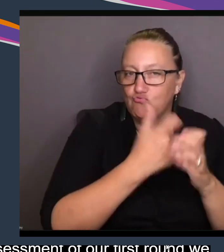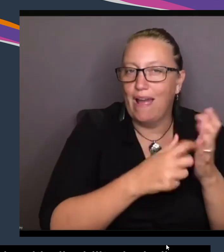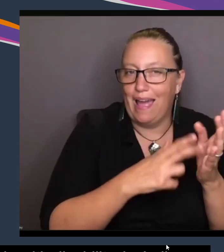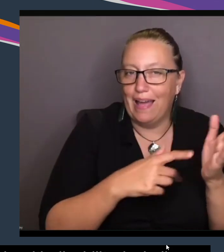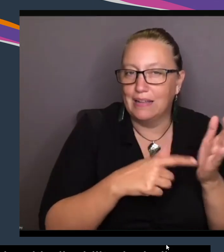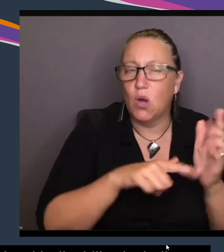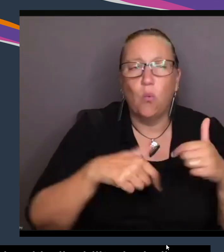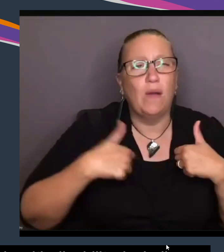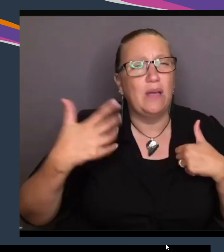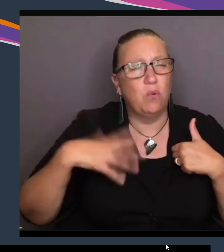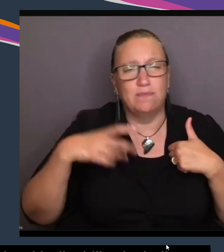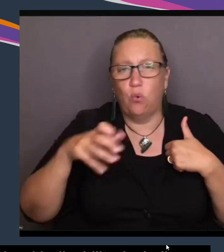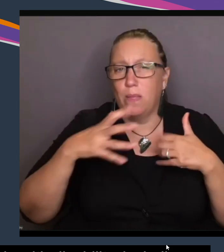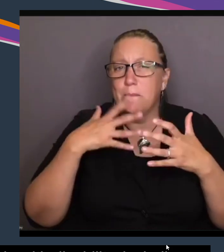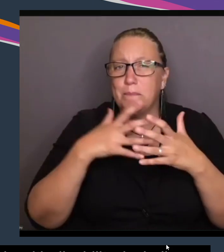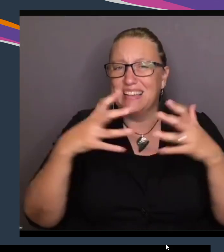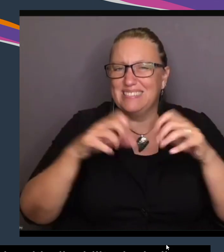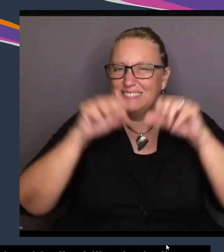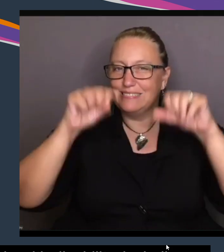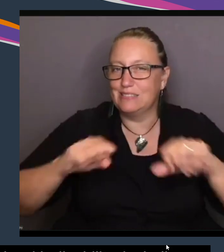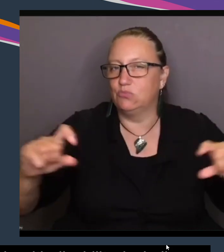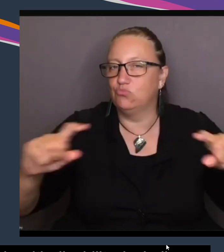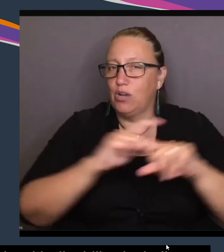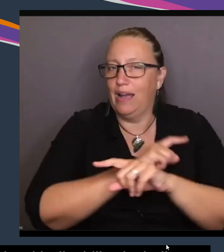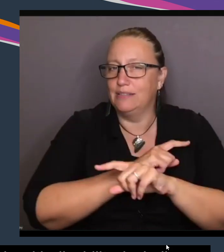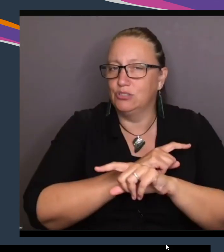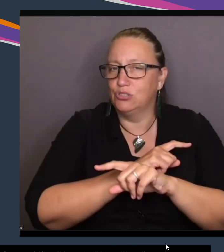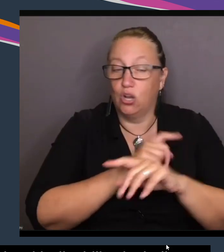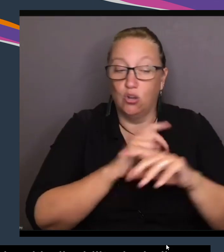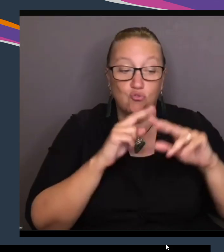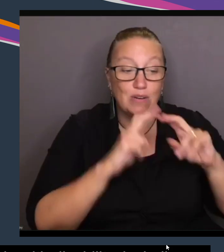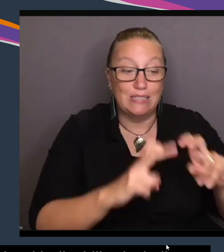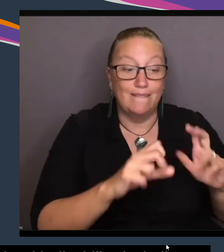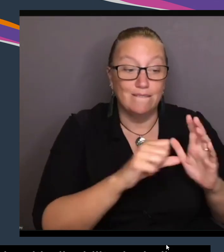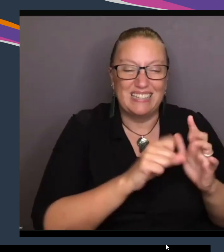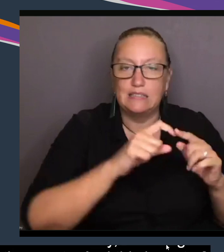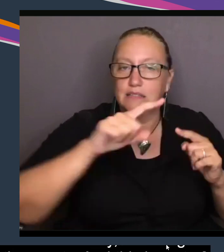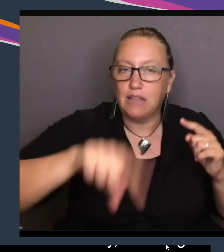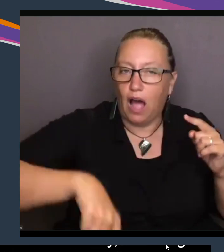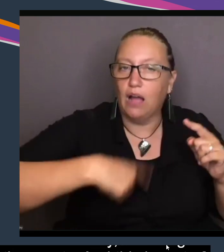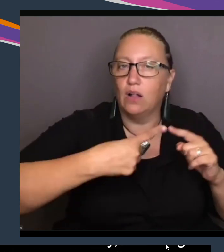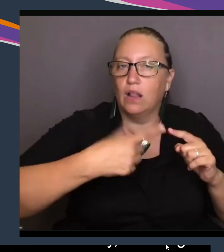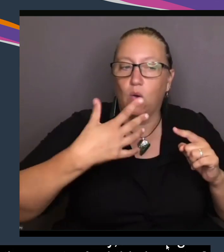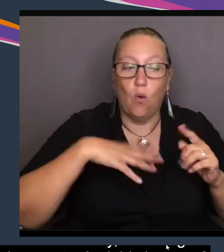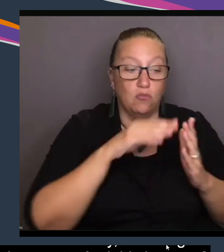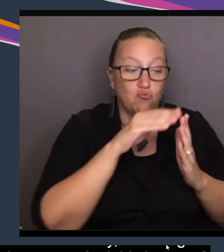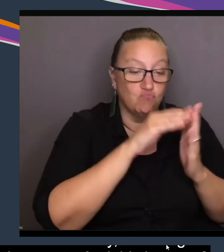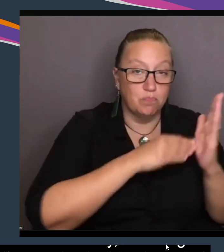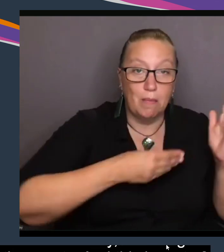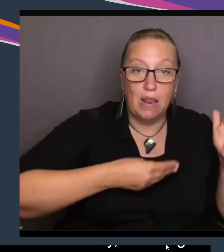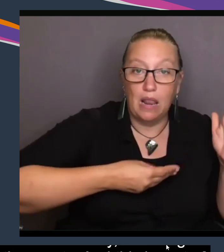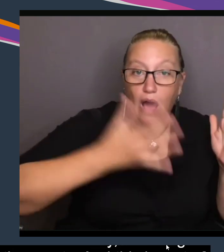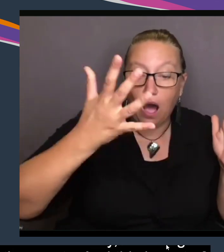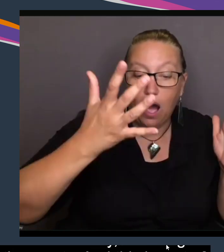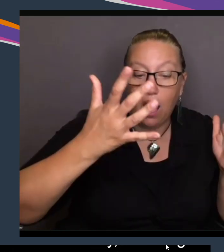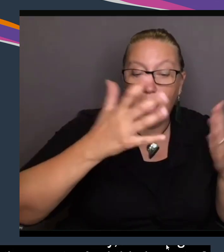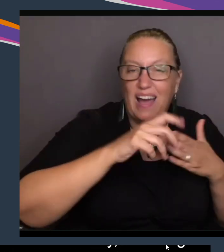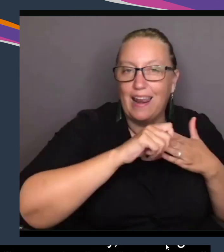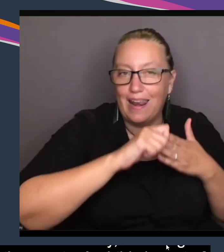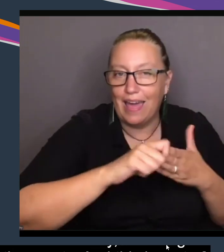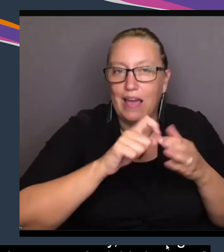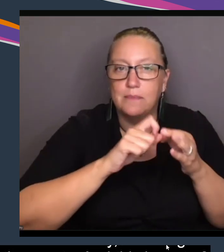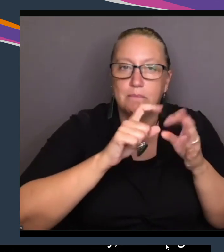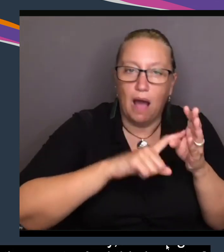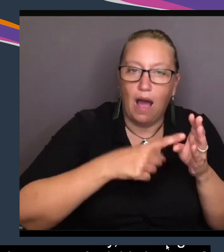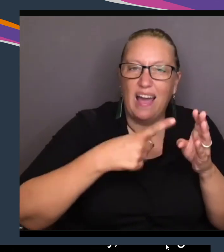well. It's the whole cycle of research funding, from the research applications that are led by and with people with disability, the